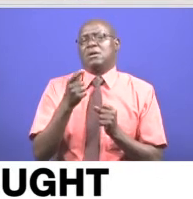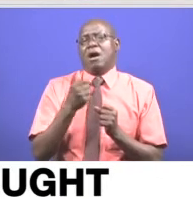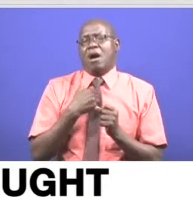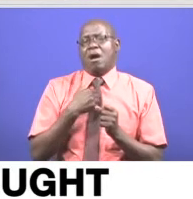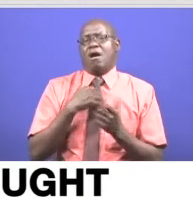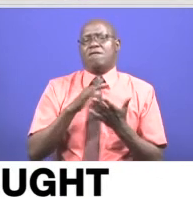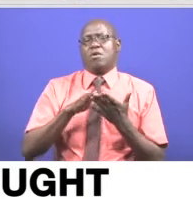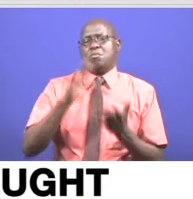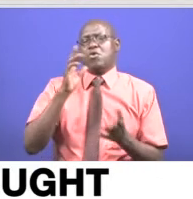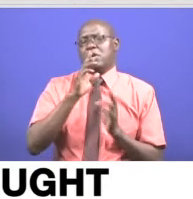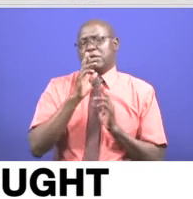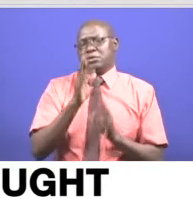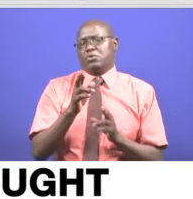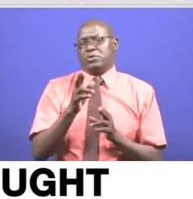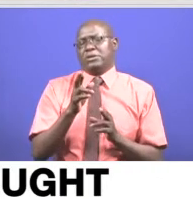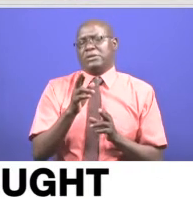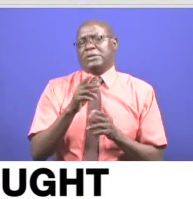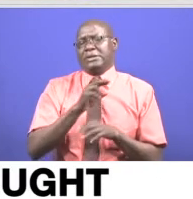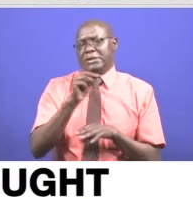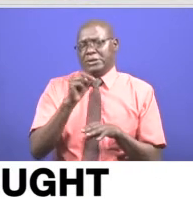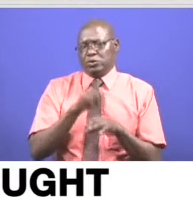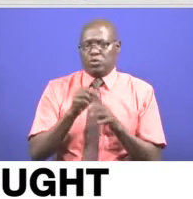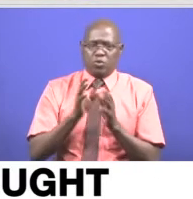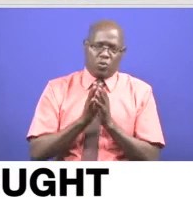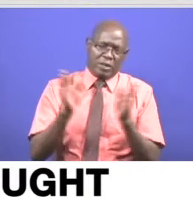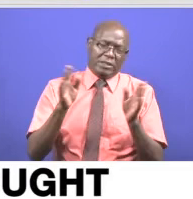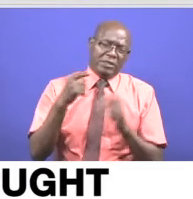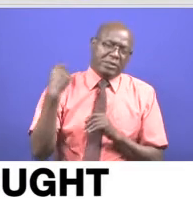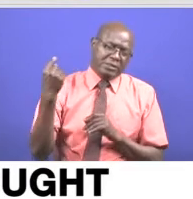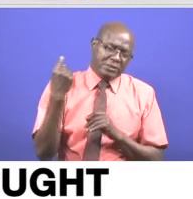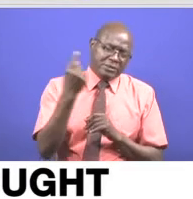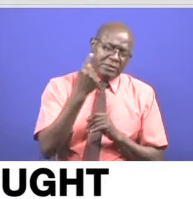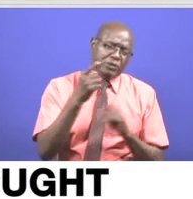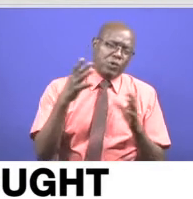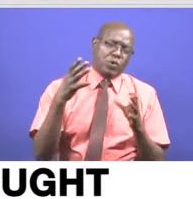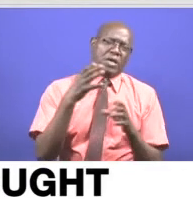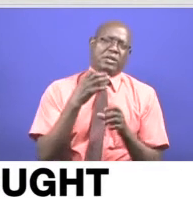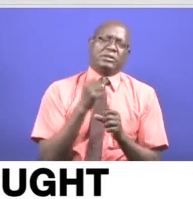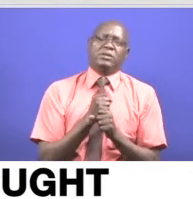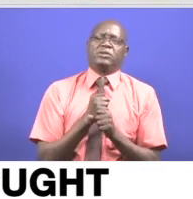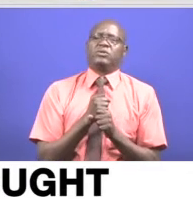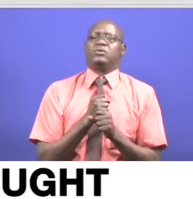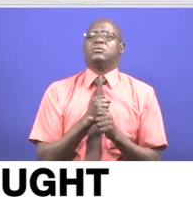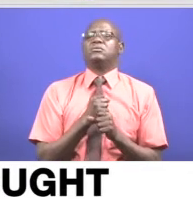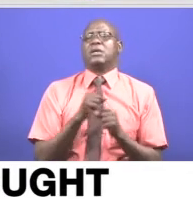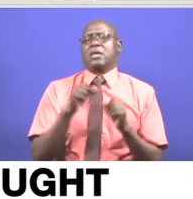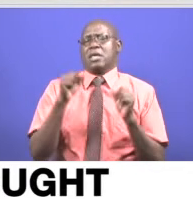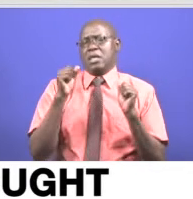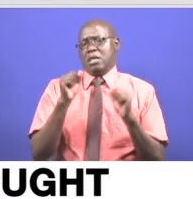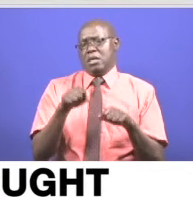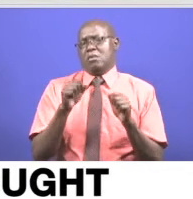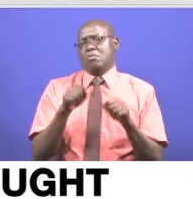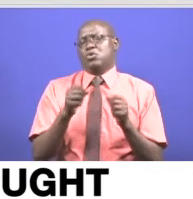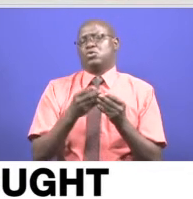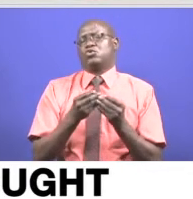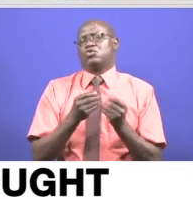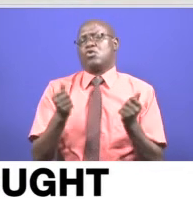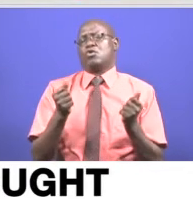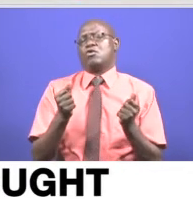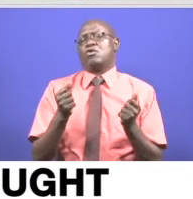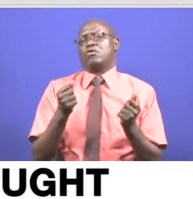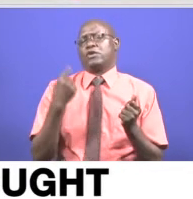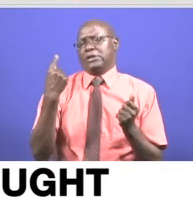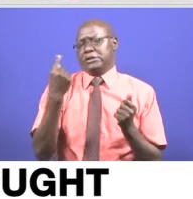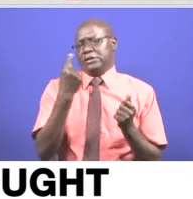responses nationwide. Mm-hmm. And if each one of those organizations is able to handle a particular segment, then we'll be able to handle